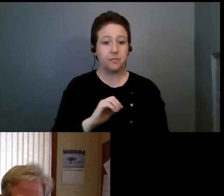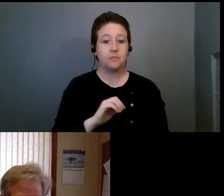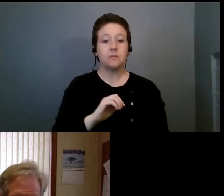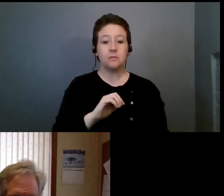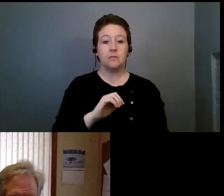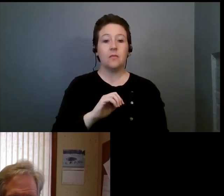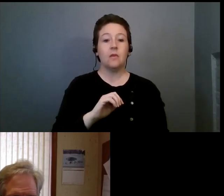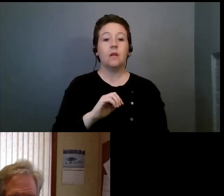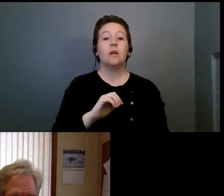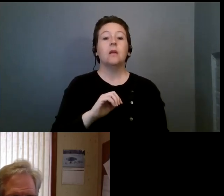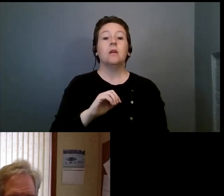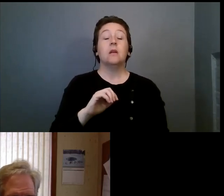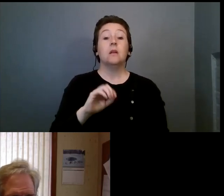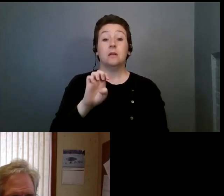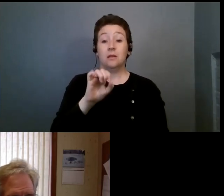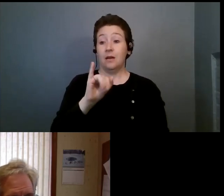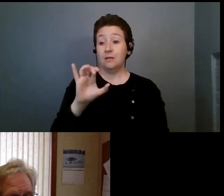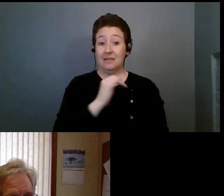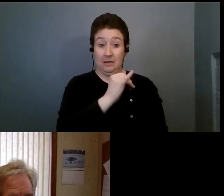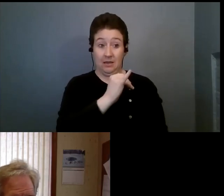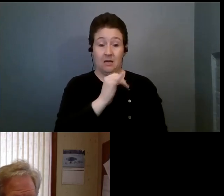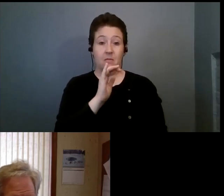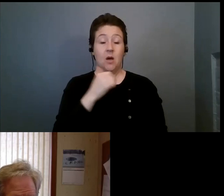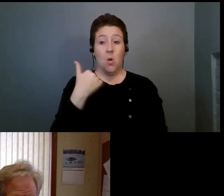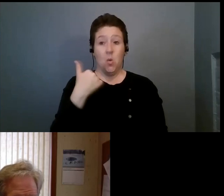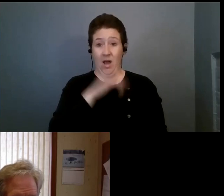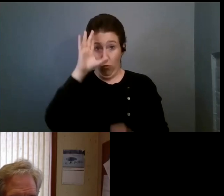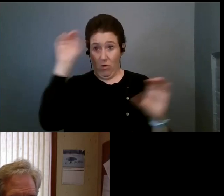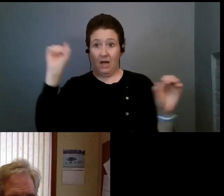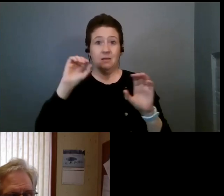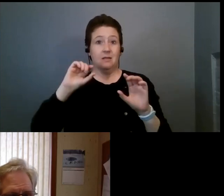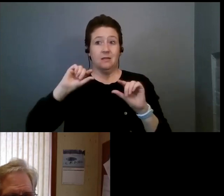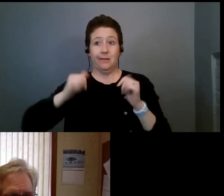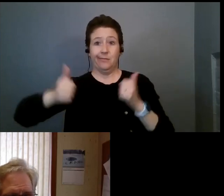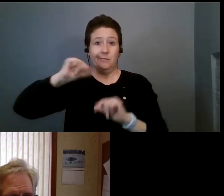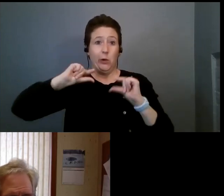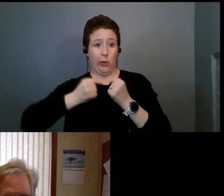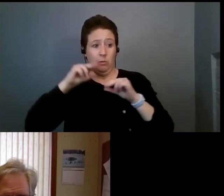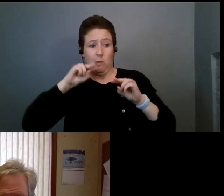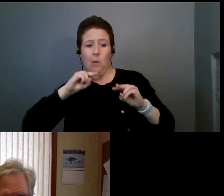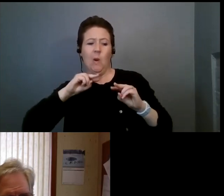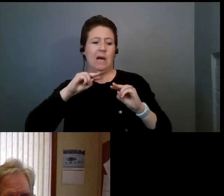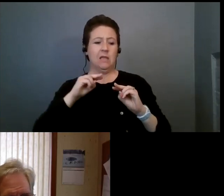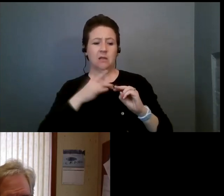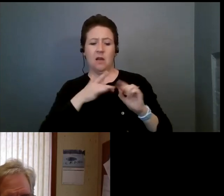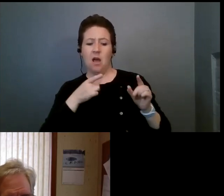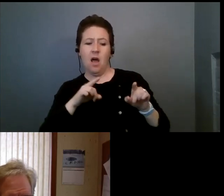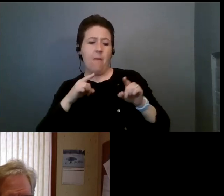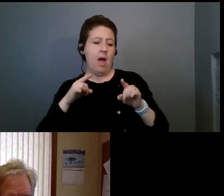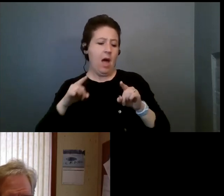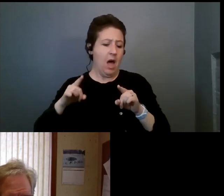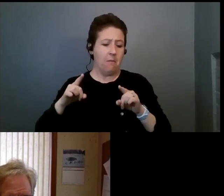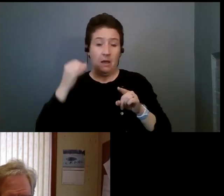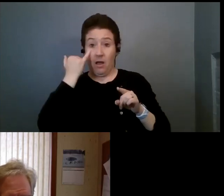as is the EICC, our cabinet is very closely monitoring current trends, and we will be ready